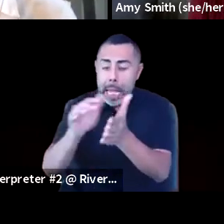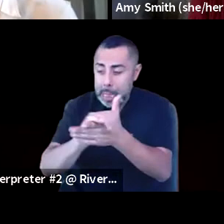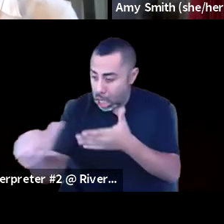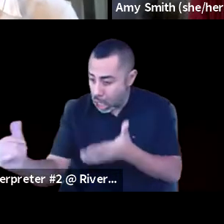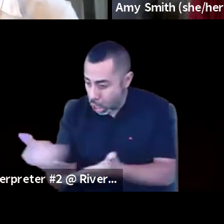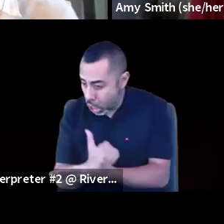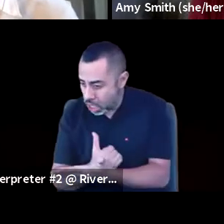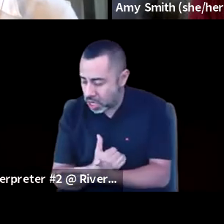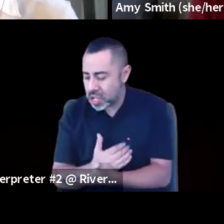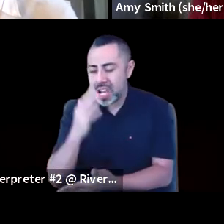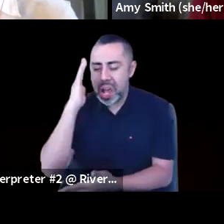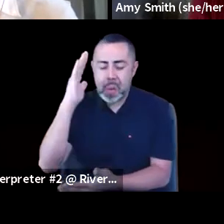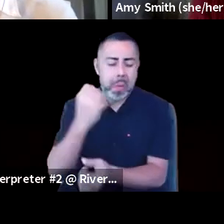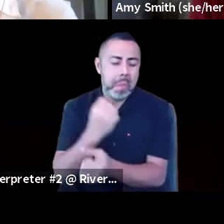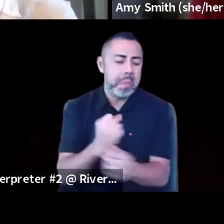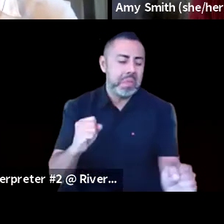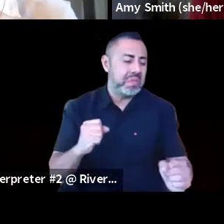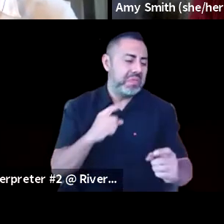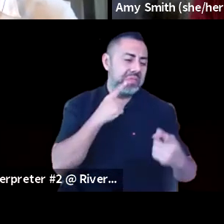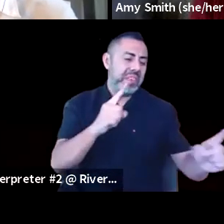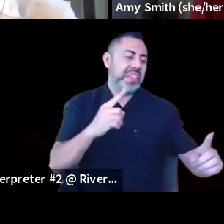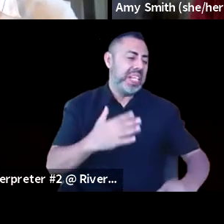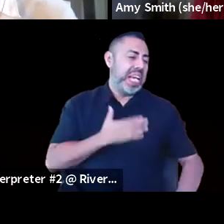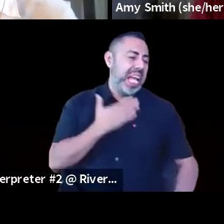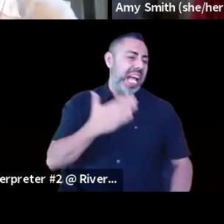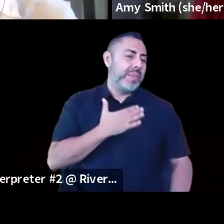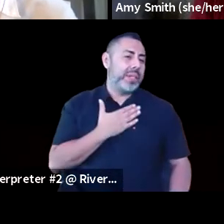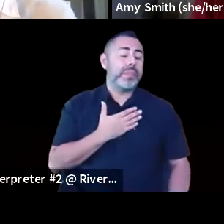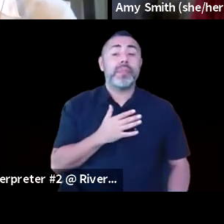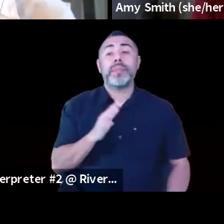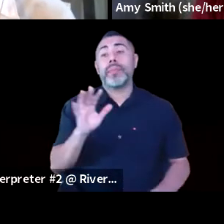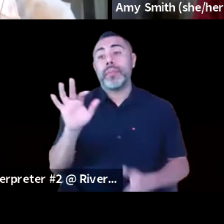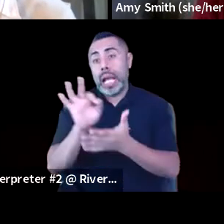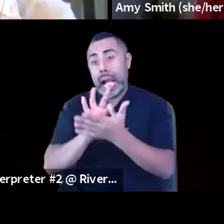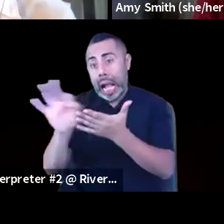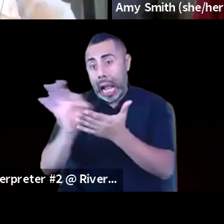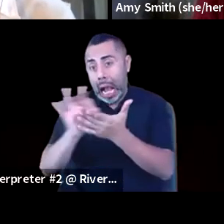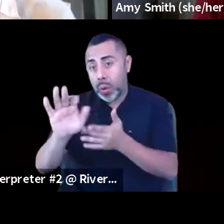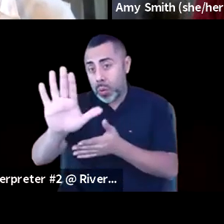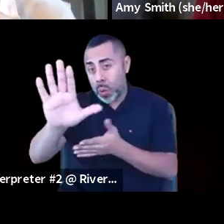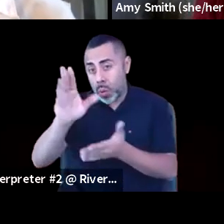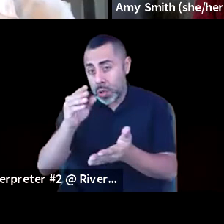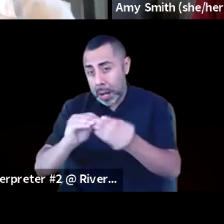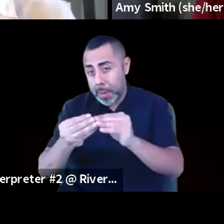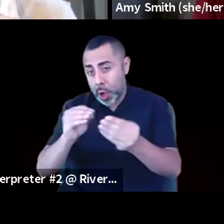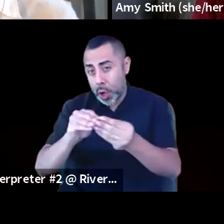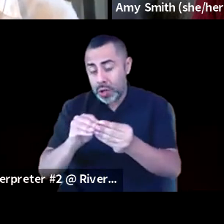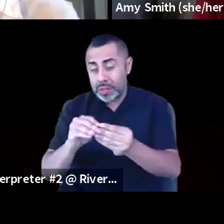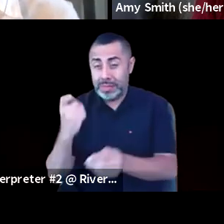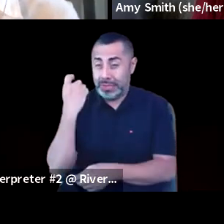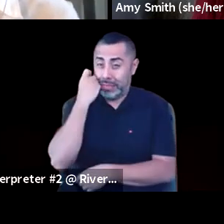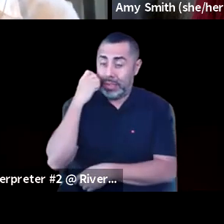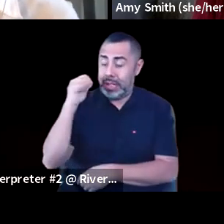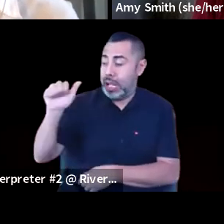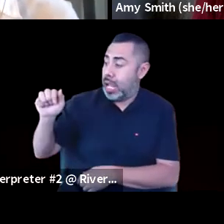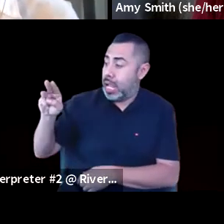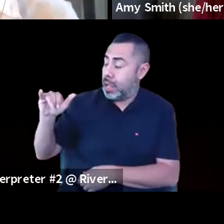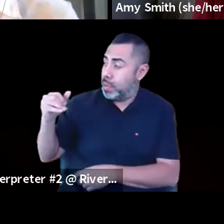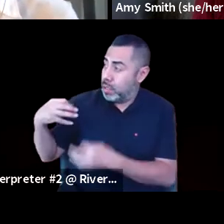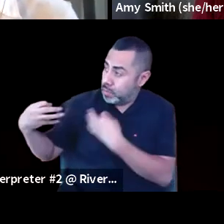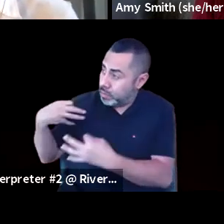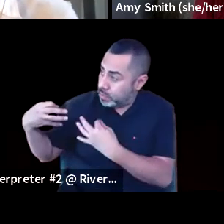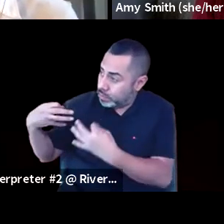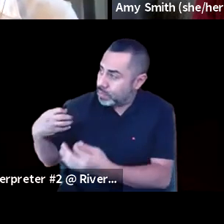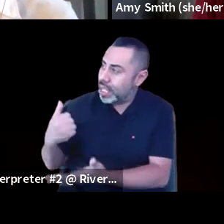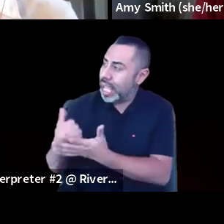happy. Calculating your number, as Amy walked us through, can be a useful tool to grounding yourself in what